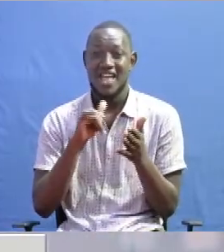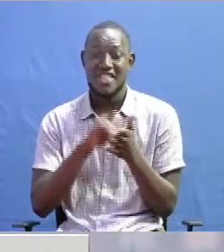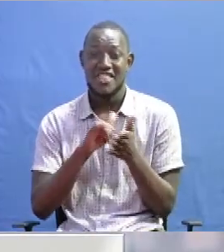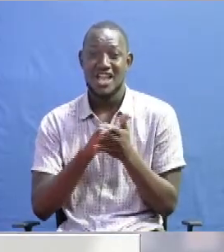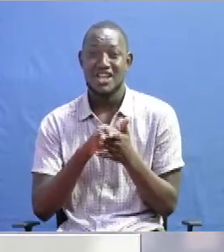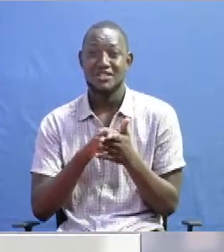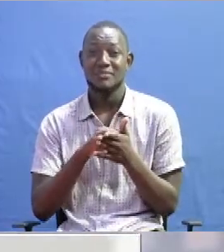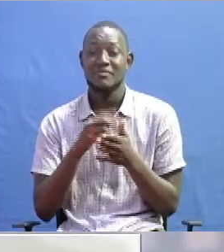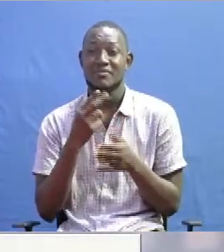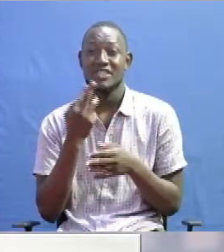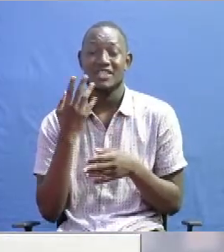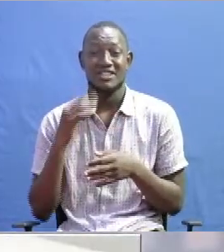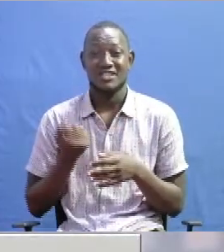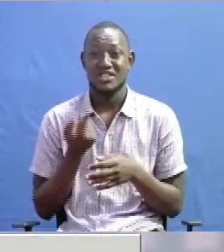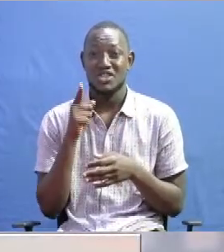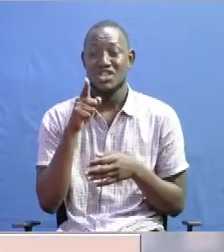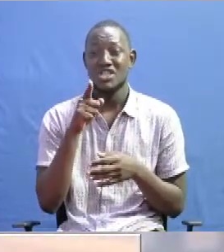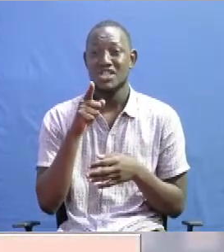not allow